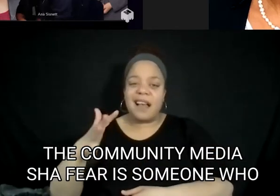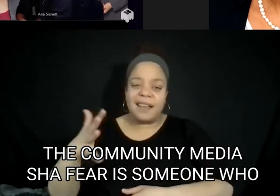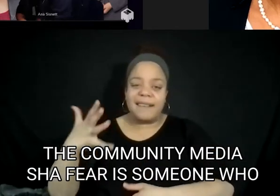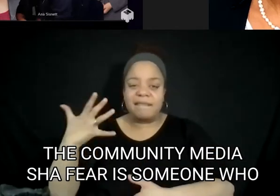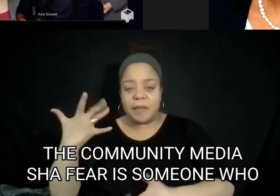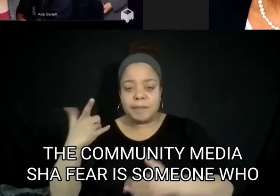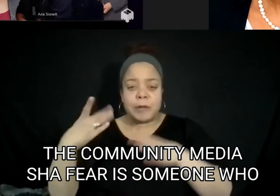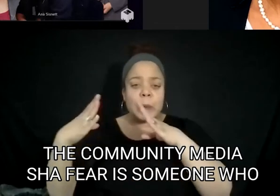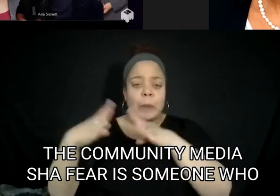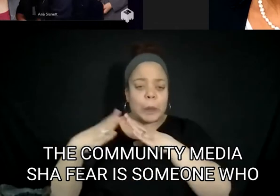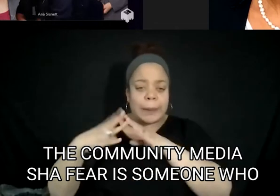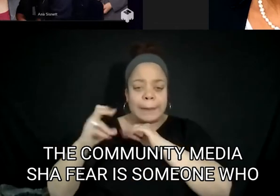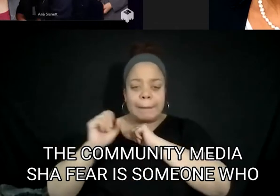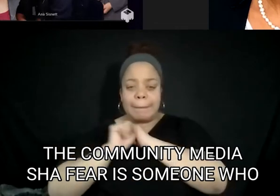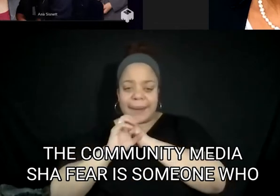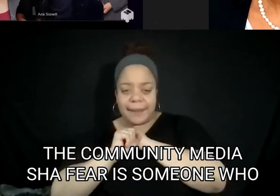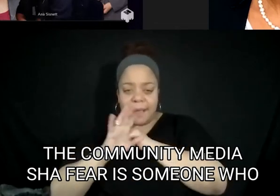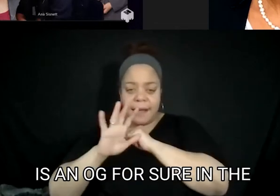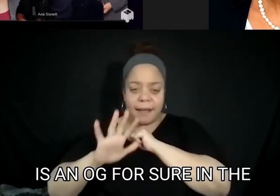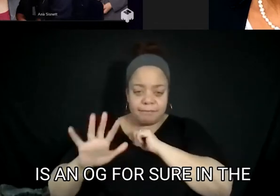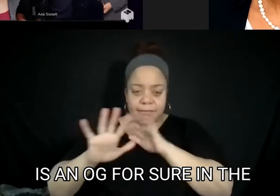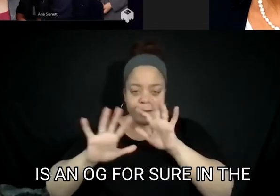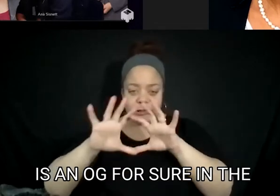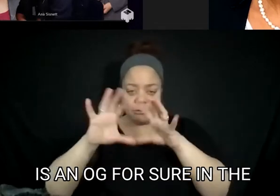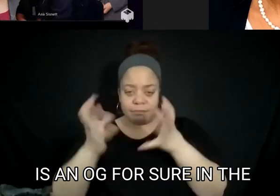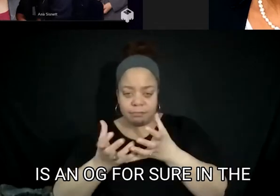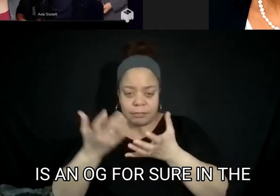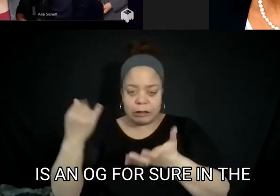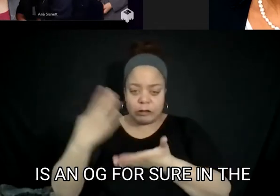TV sphere. Janine Jackson,